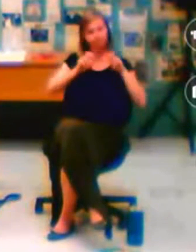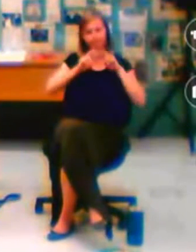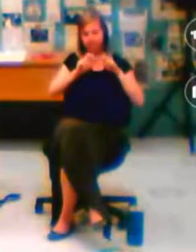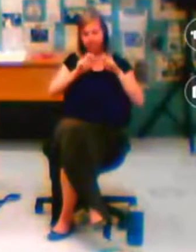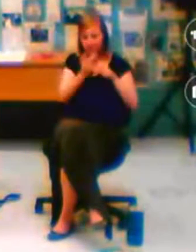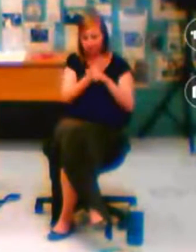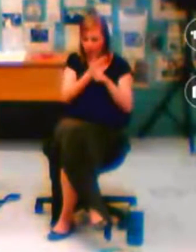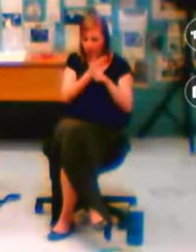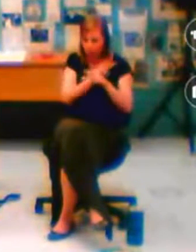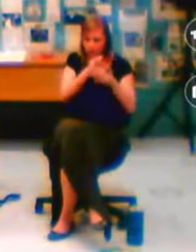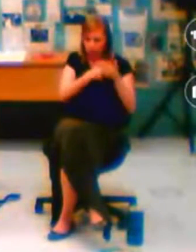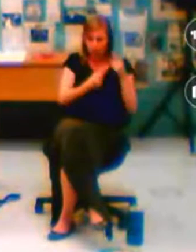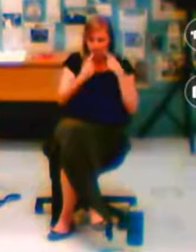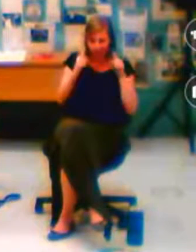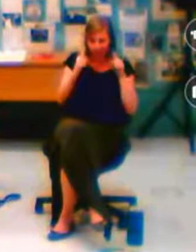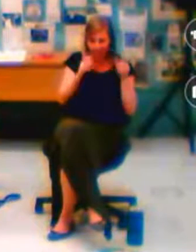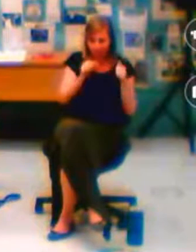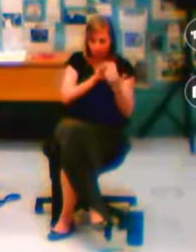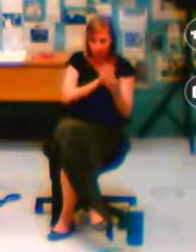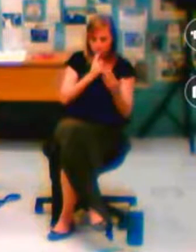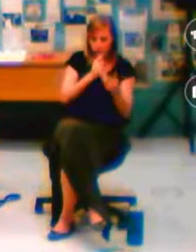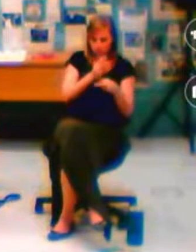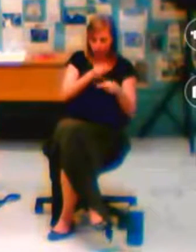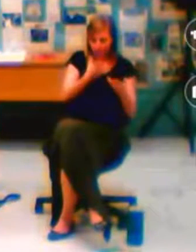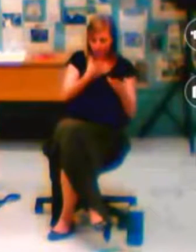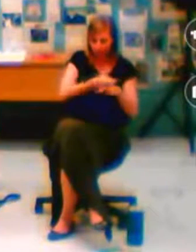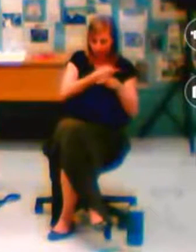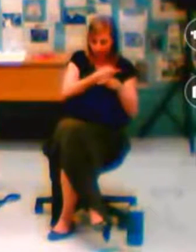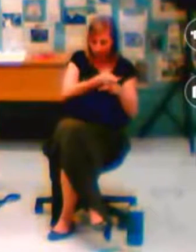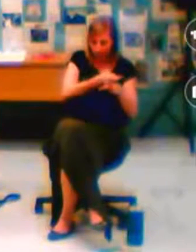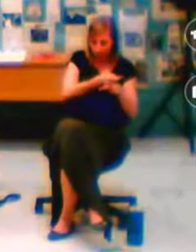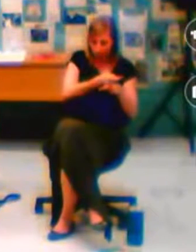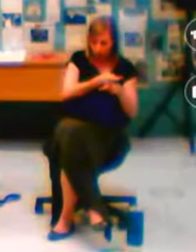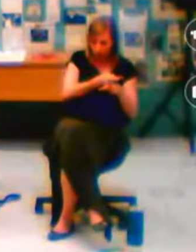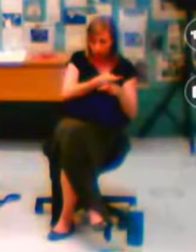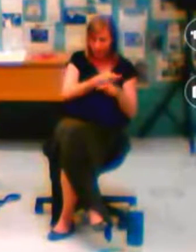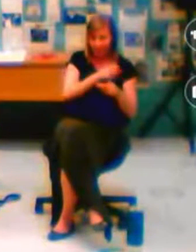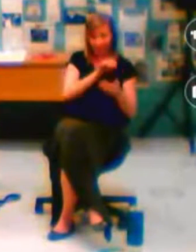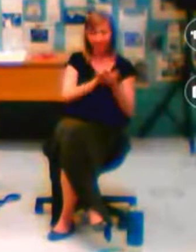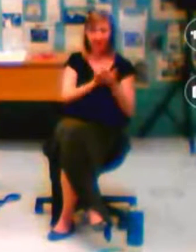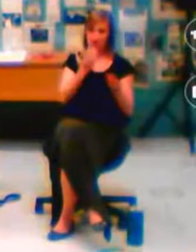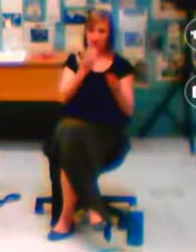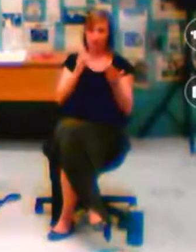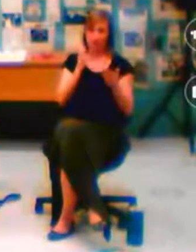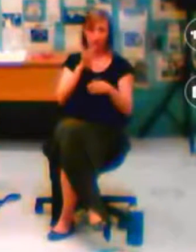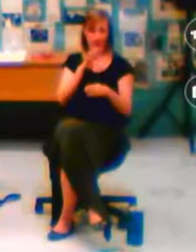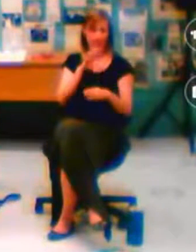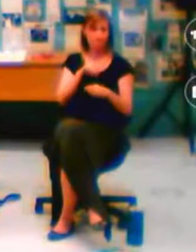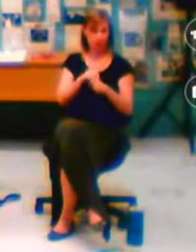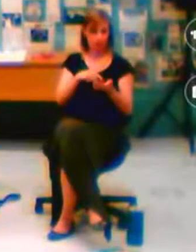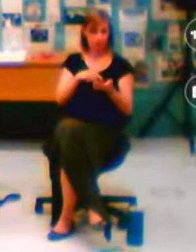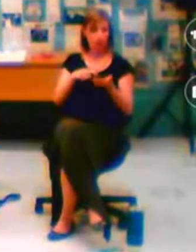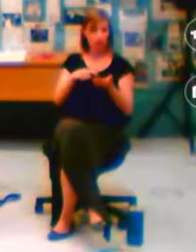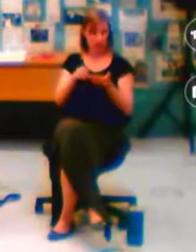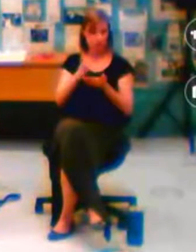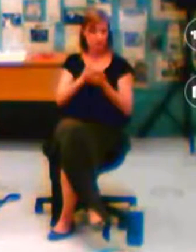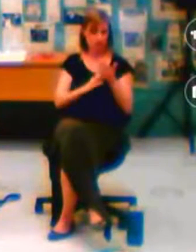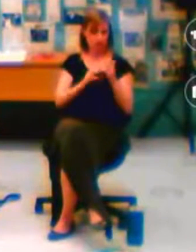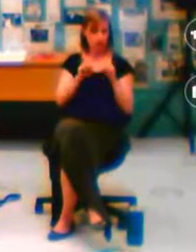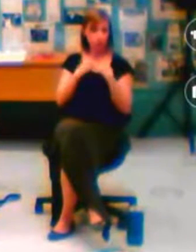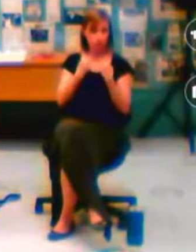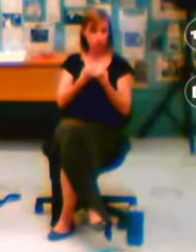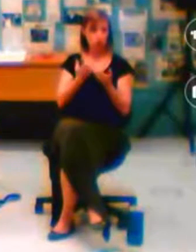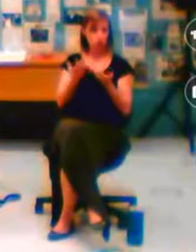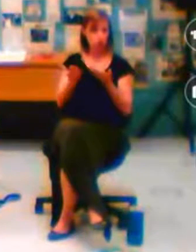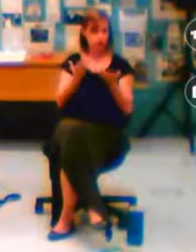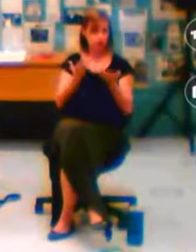global, this is in, this is out for everybody rules, can you use that as an opportunity to figure out